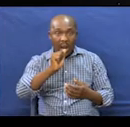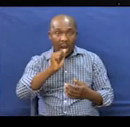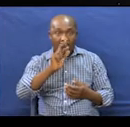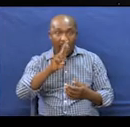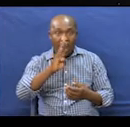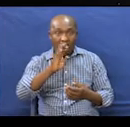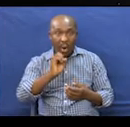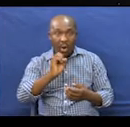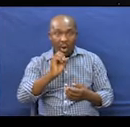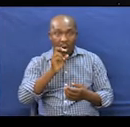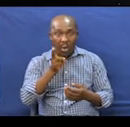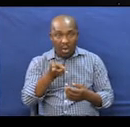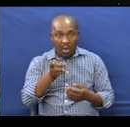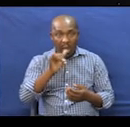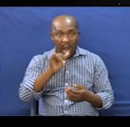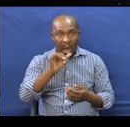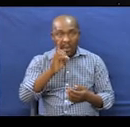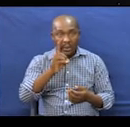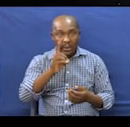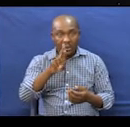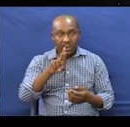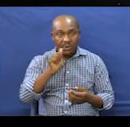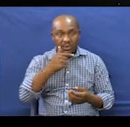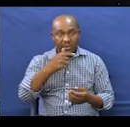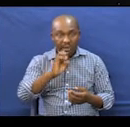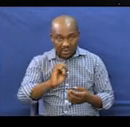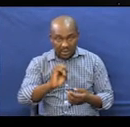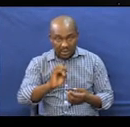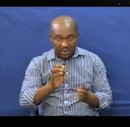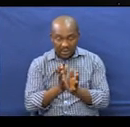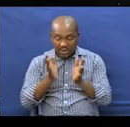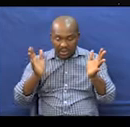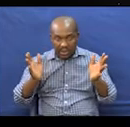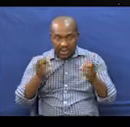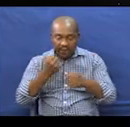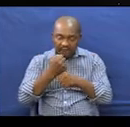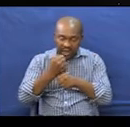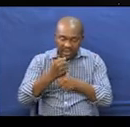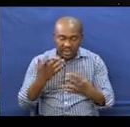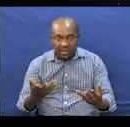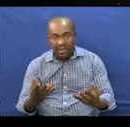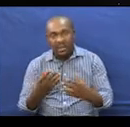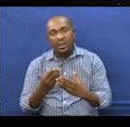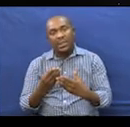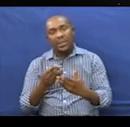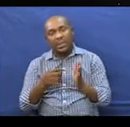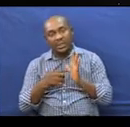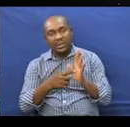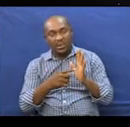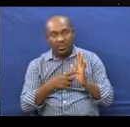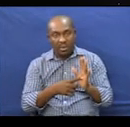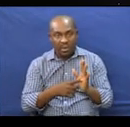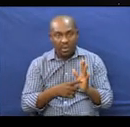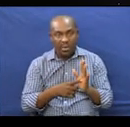of carbohydrate, the properties of carbohydrate, the function of carbohydrate, as well as the examples